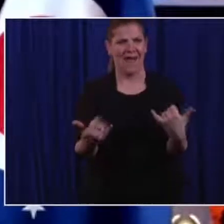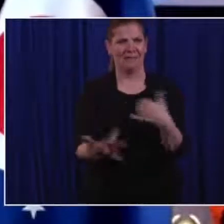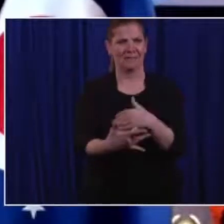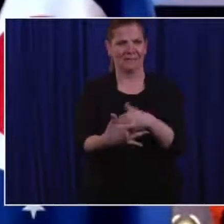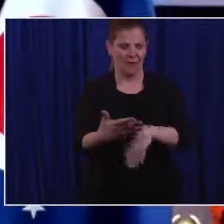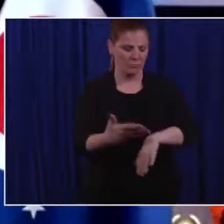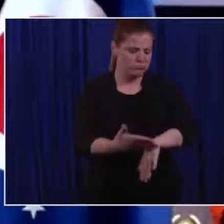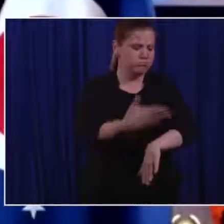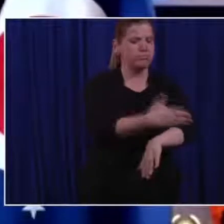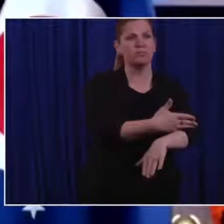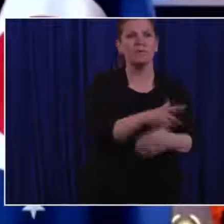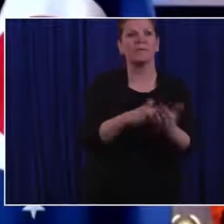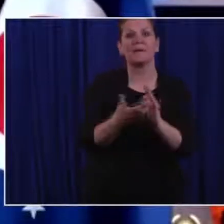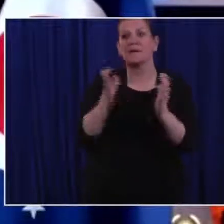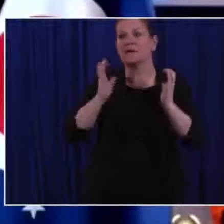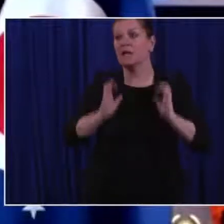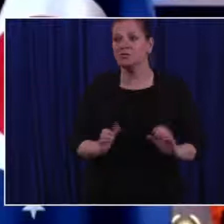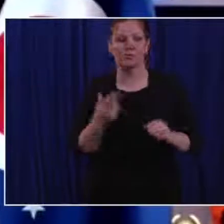as we